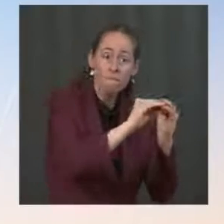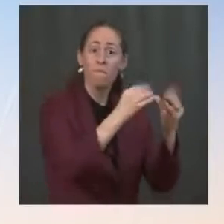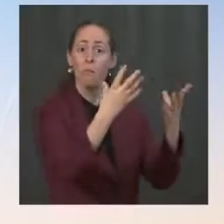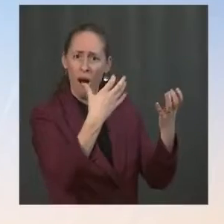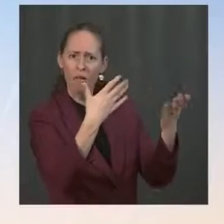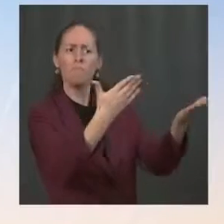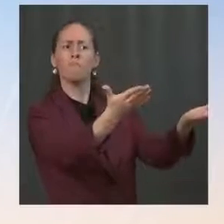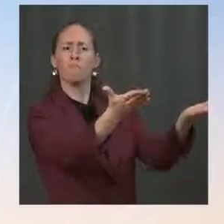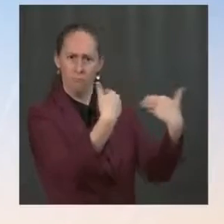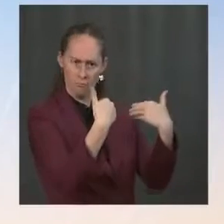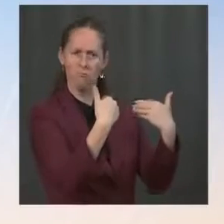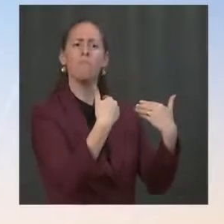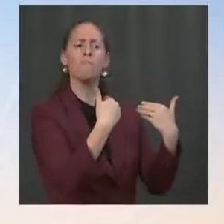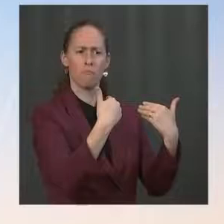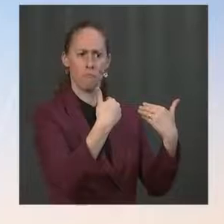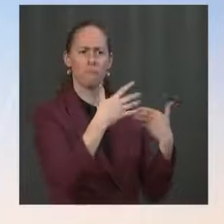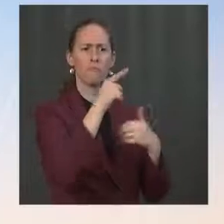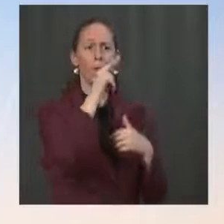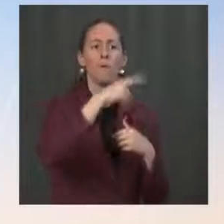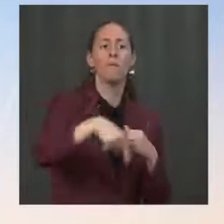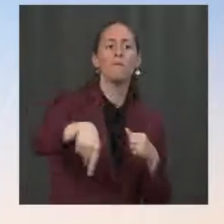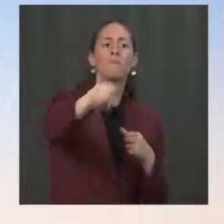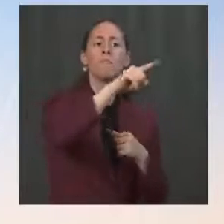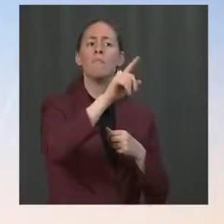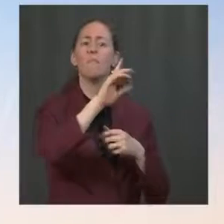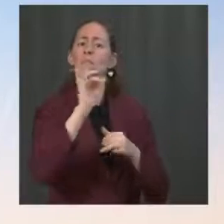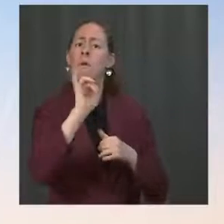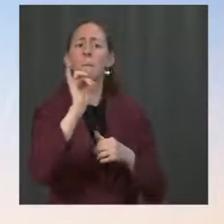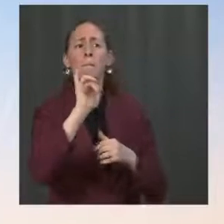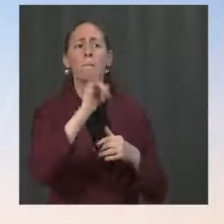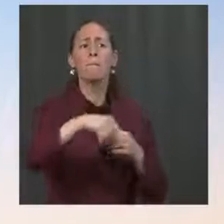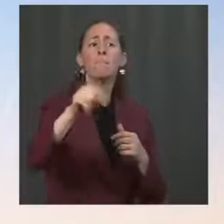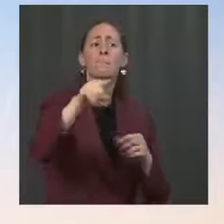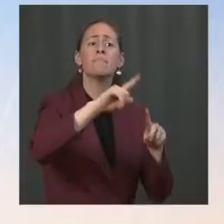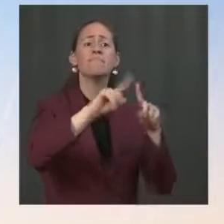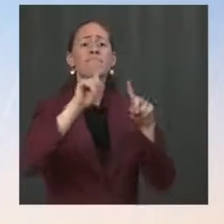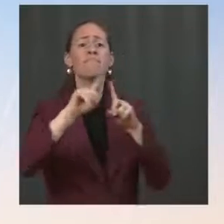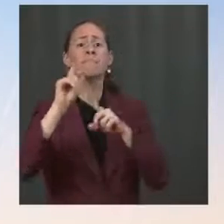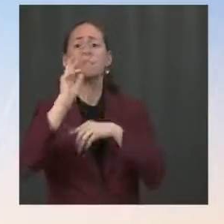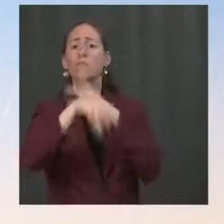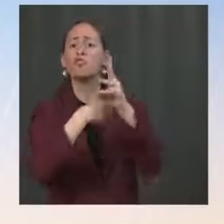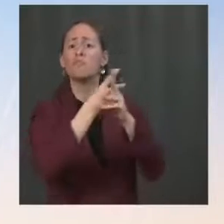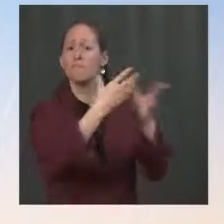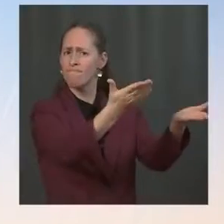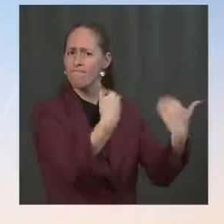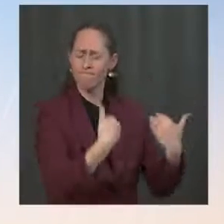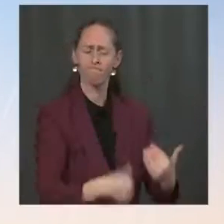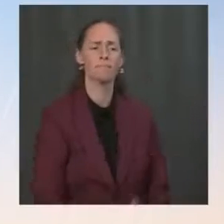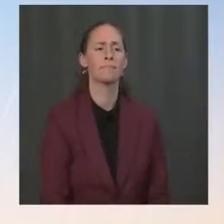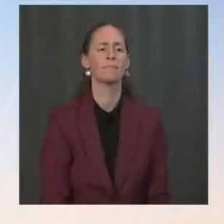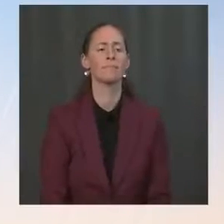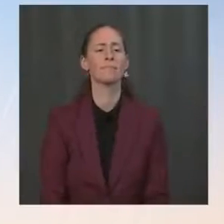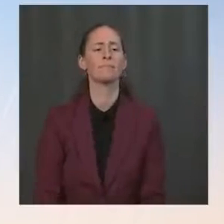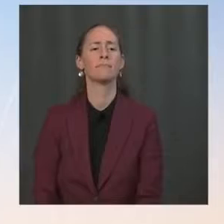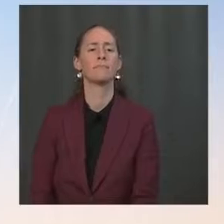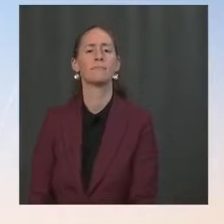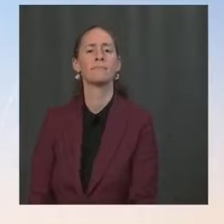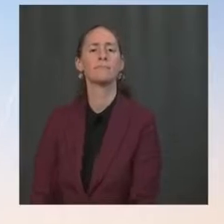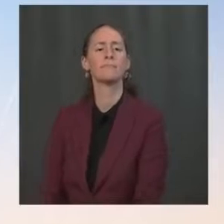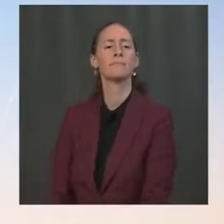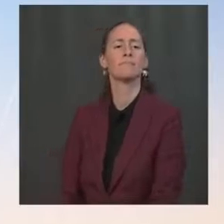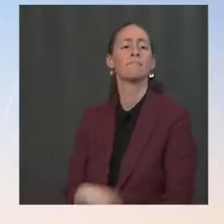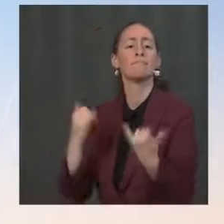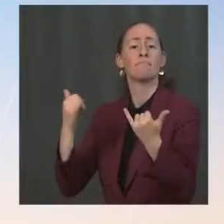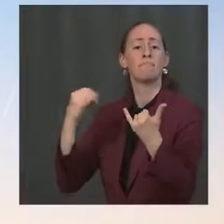that includes people around the country. Go ahead. Thanks, Jen. Earlier today, General McKenzie said that right now they are focused on